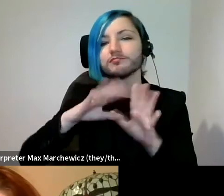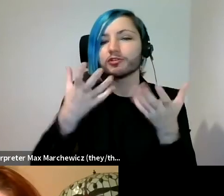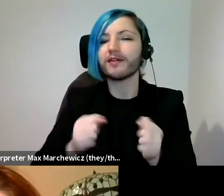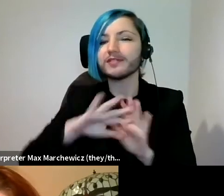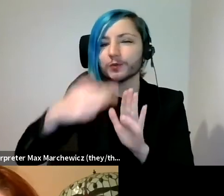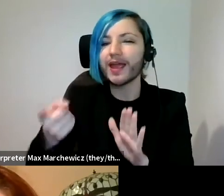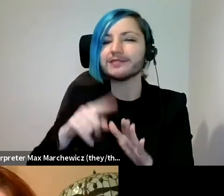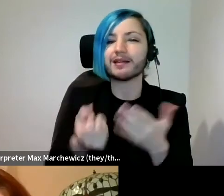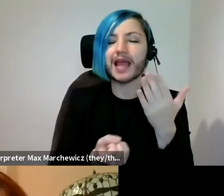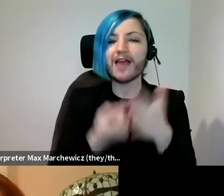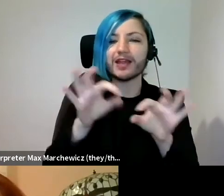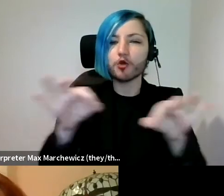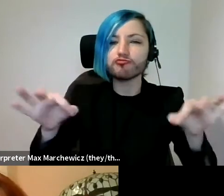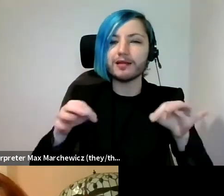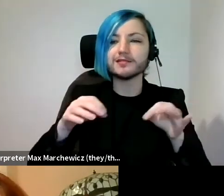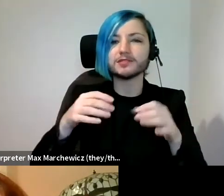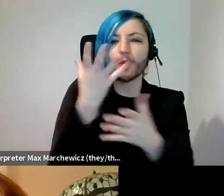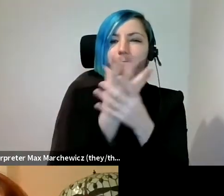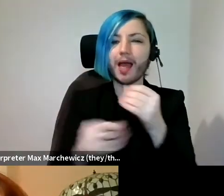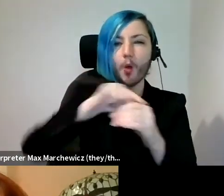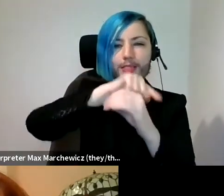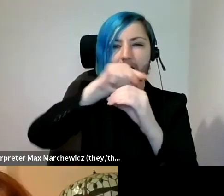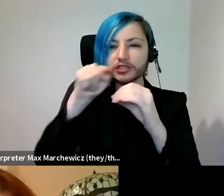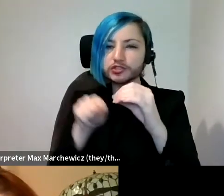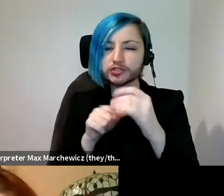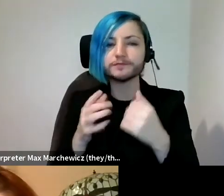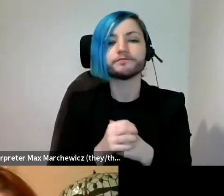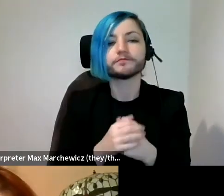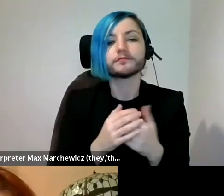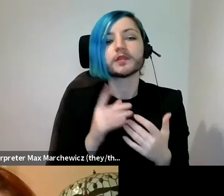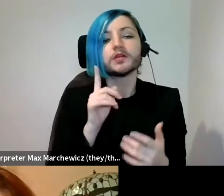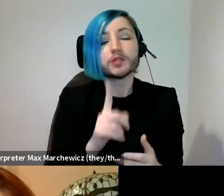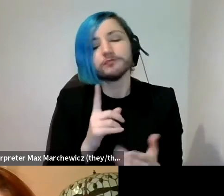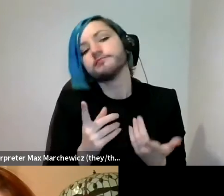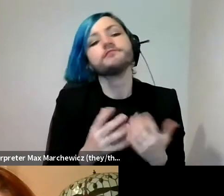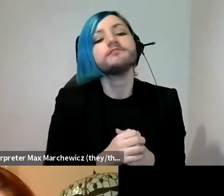So first of all, even if you've just got one black hole,